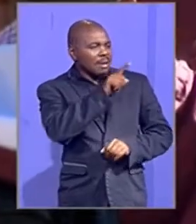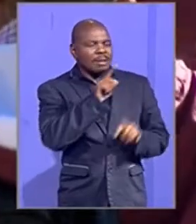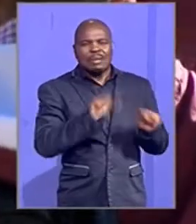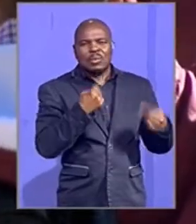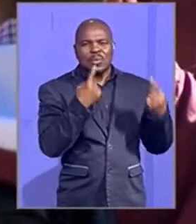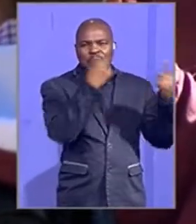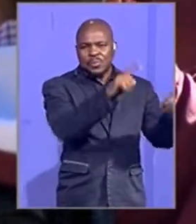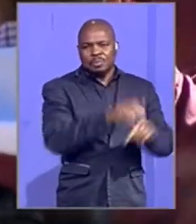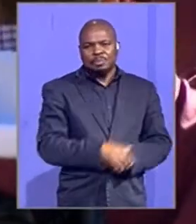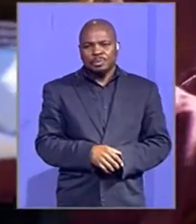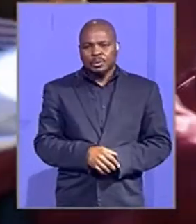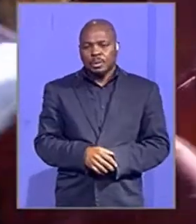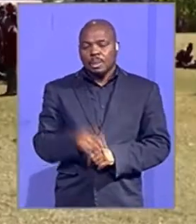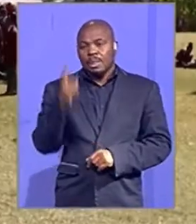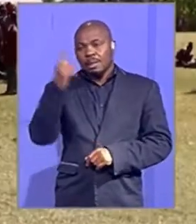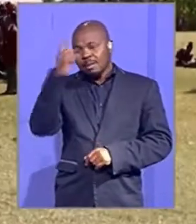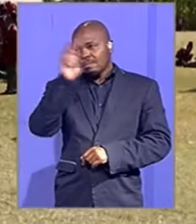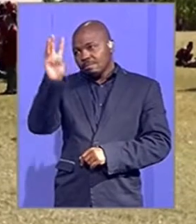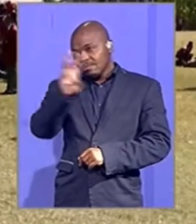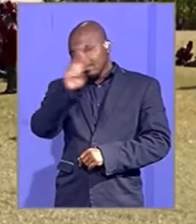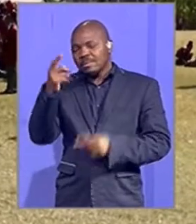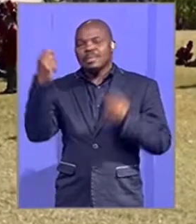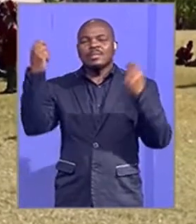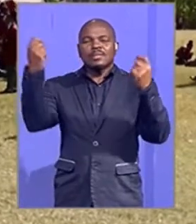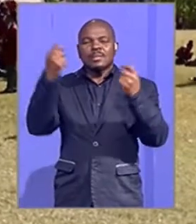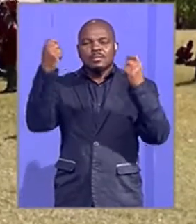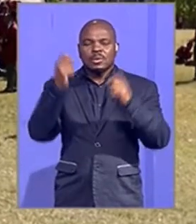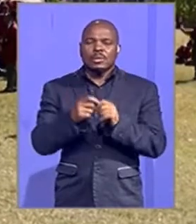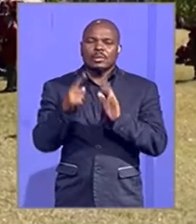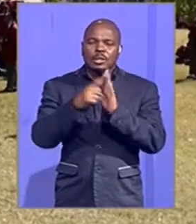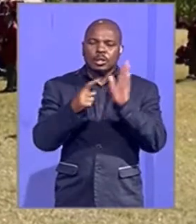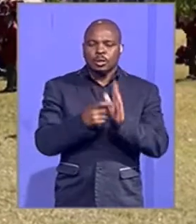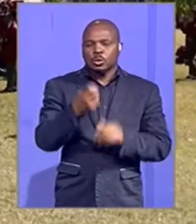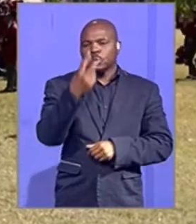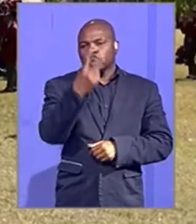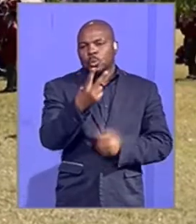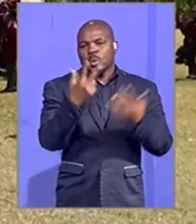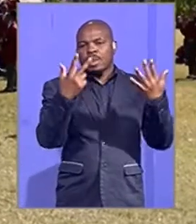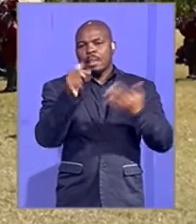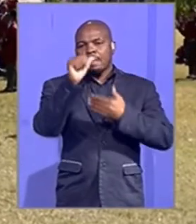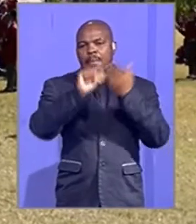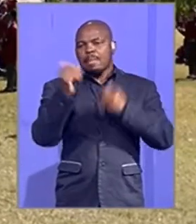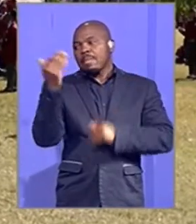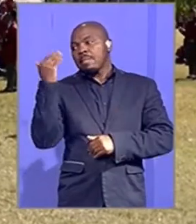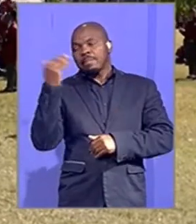Letšatši la go lemošana ka ga lehlapo le ketekilwe ka la 28 kgweding ya go feta.